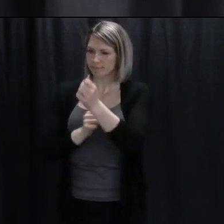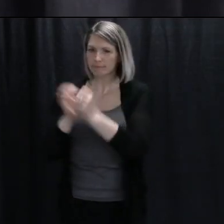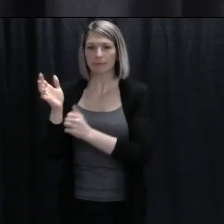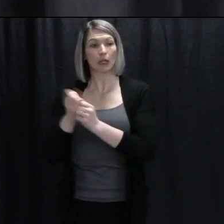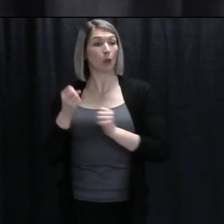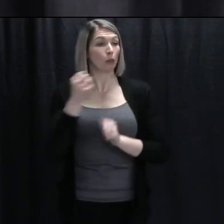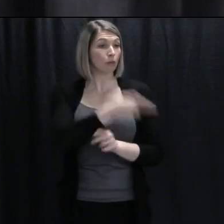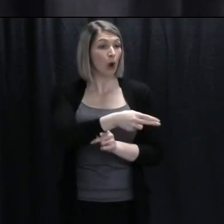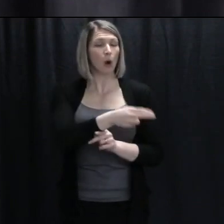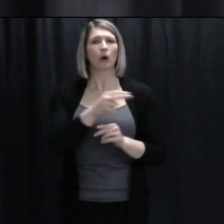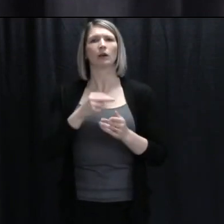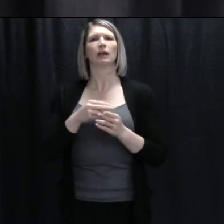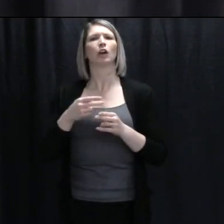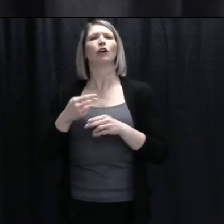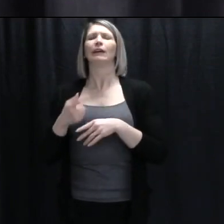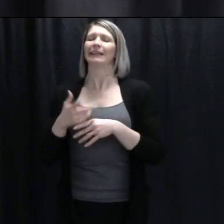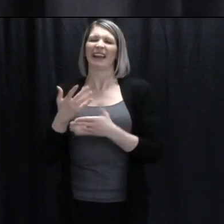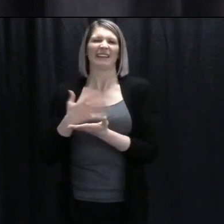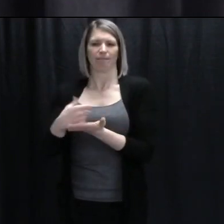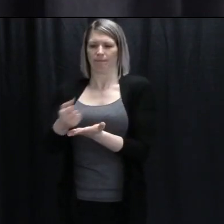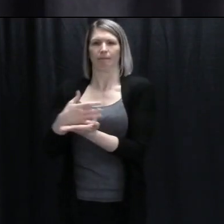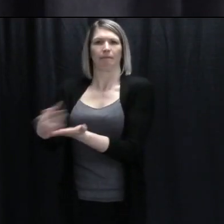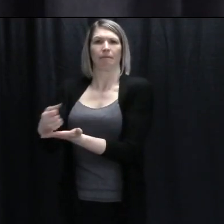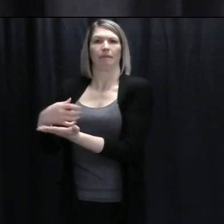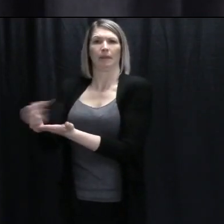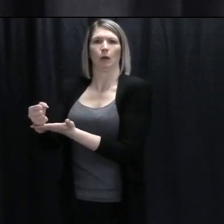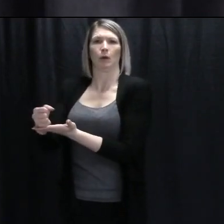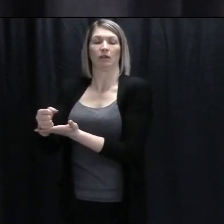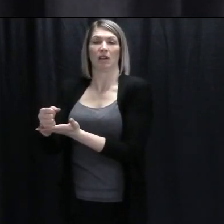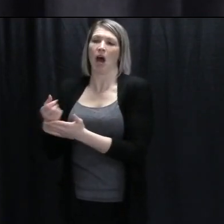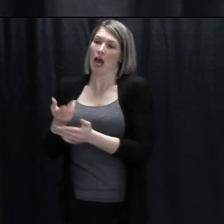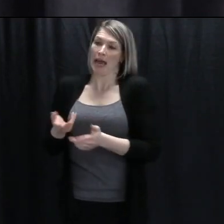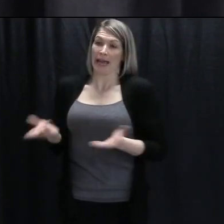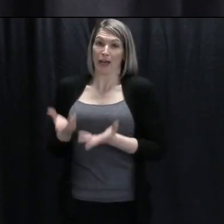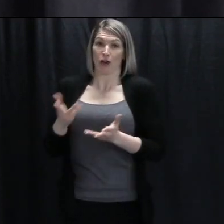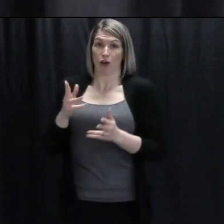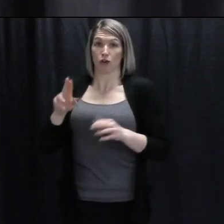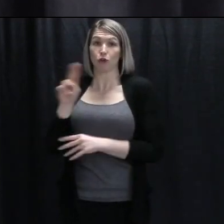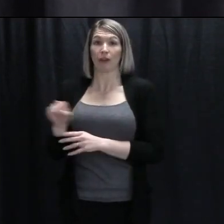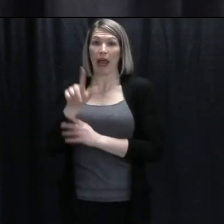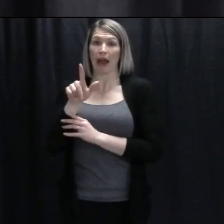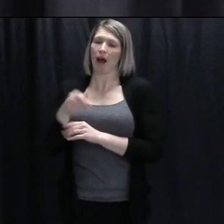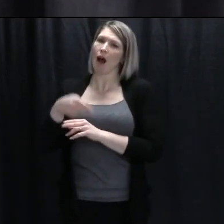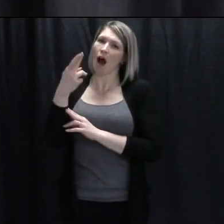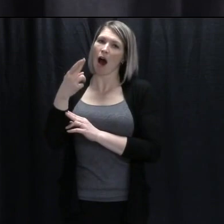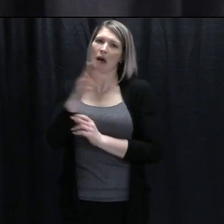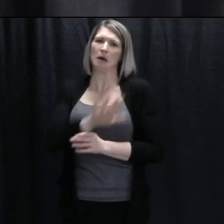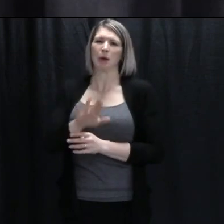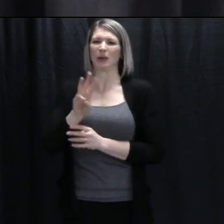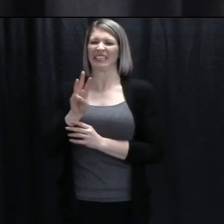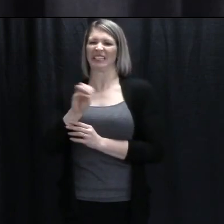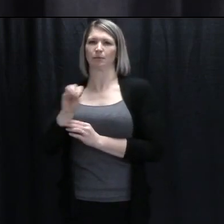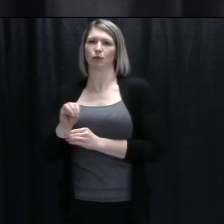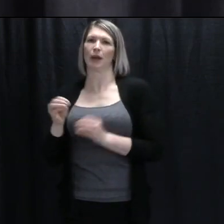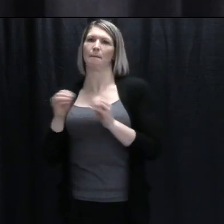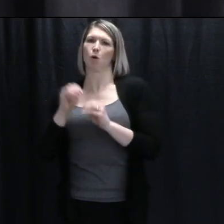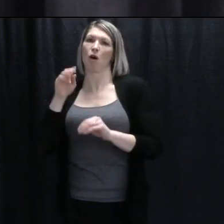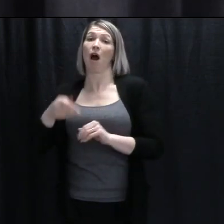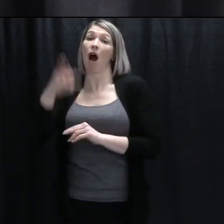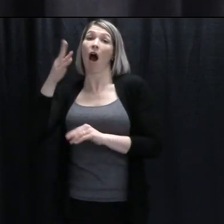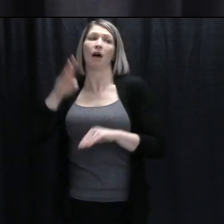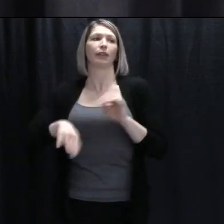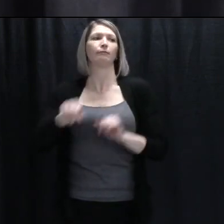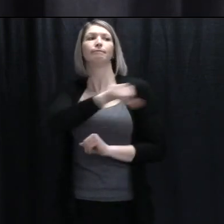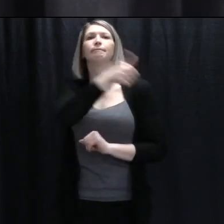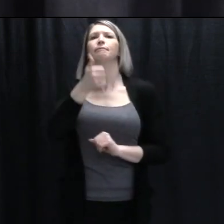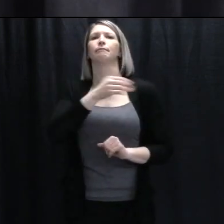experience, even with our flu season here. We have had some deliveries. We have orders placed, but it is a